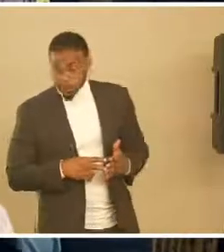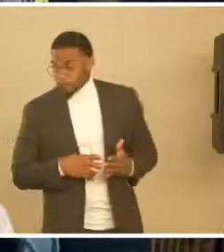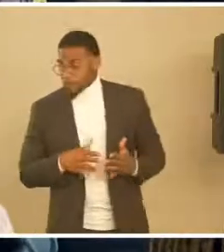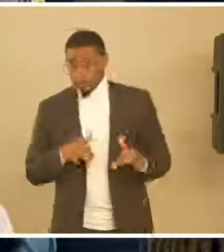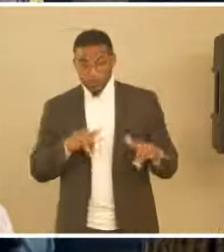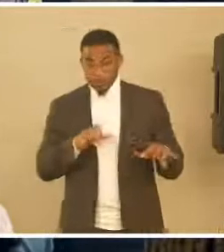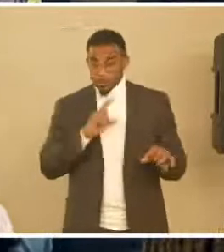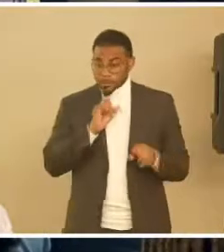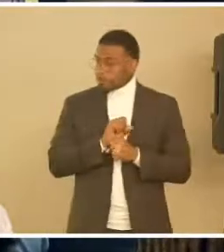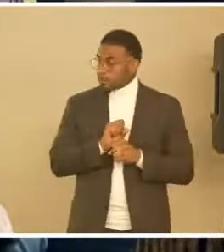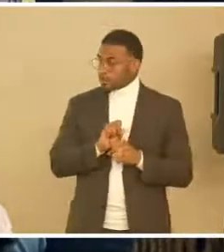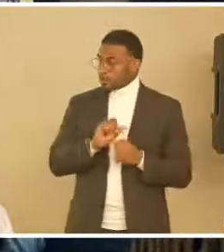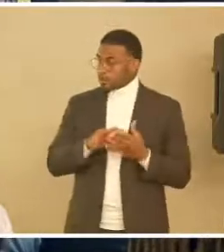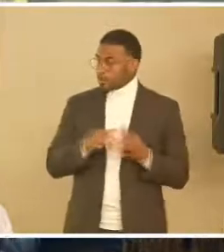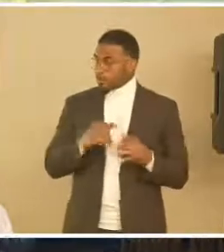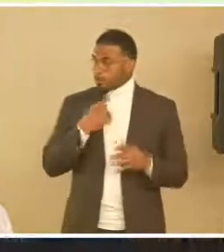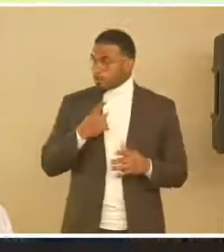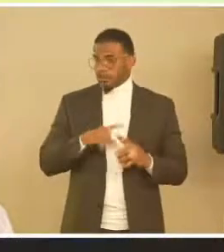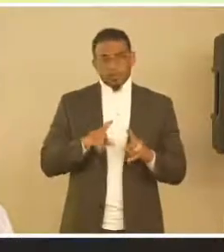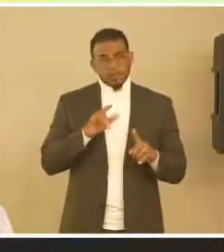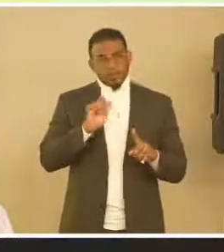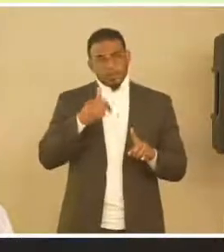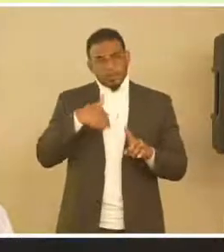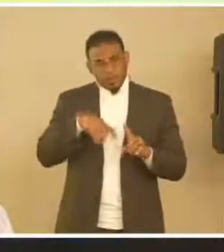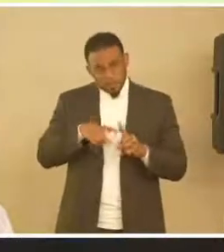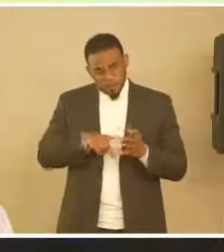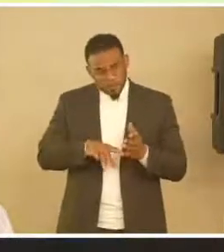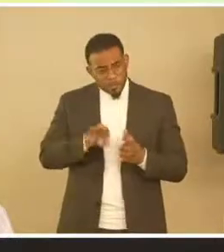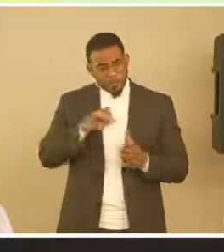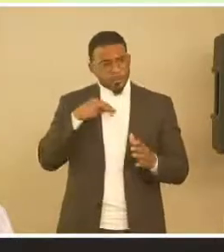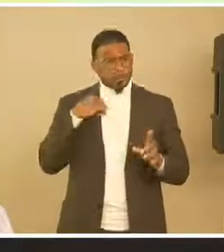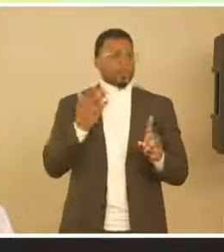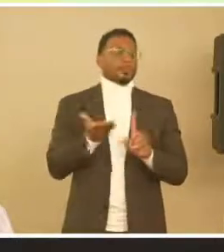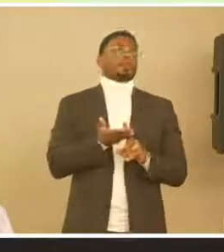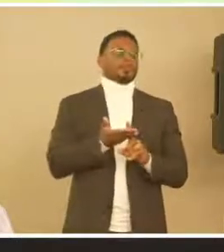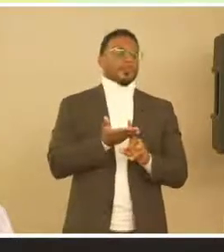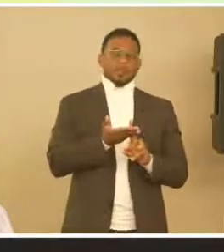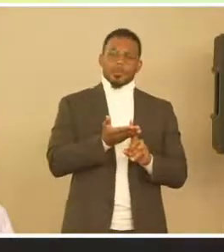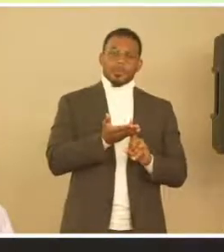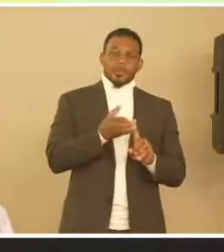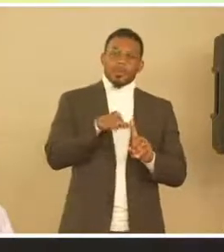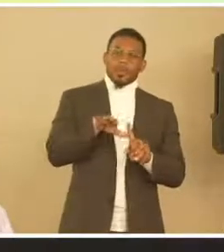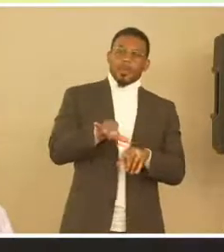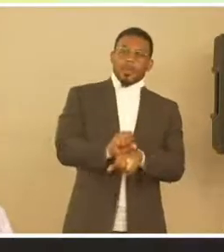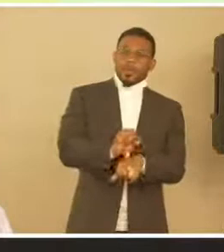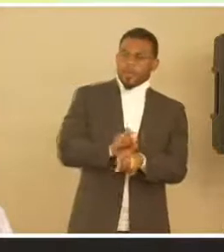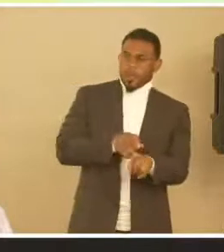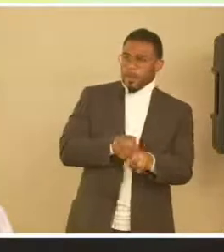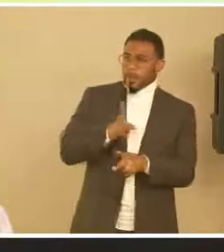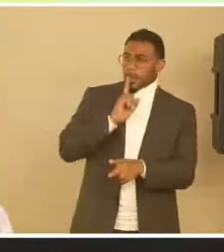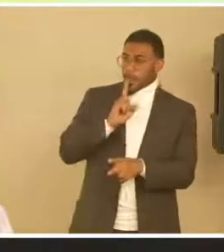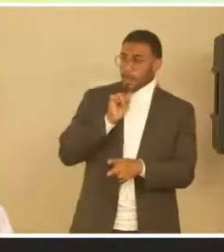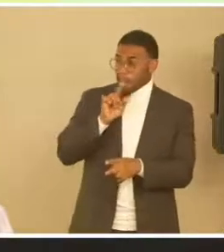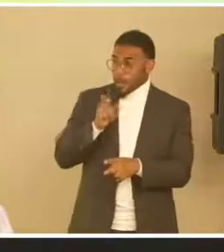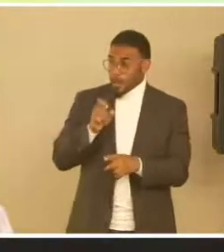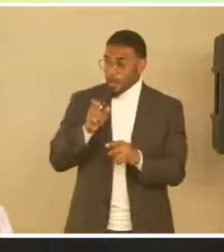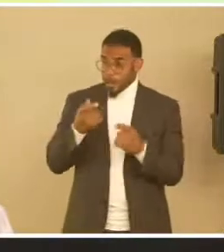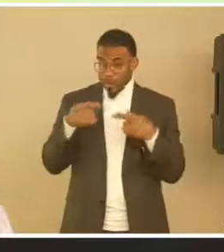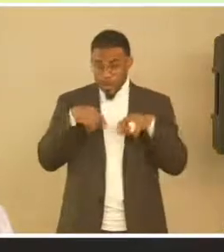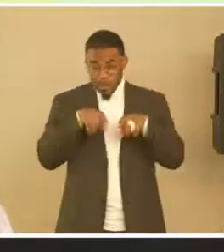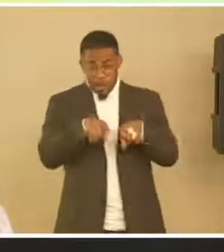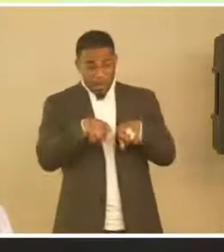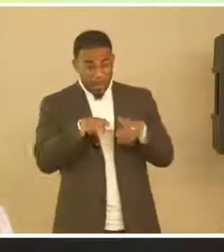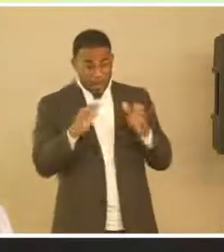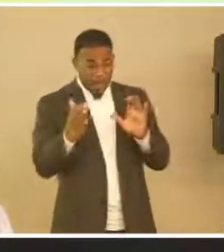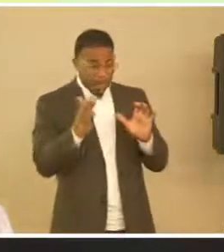storytelling? The expertise of storytelling. But what I find so compelling in your work are not only the